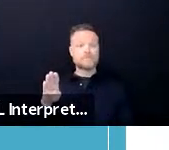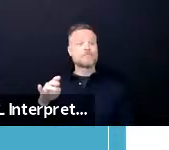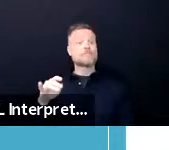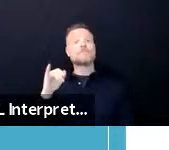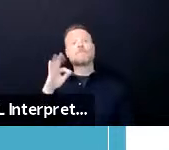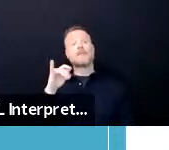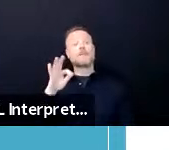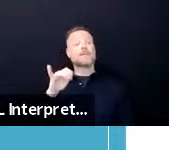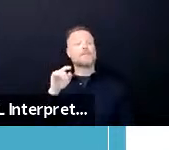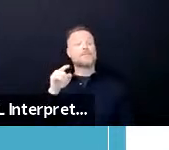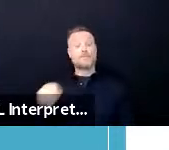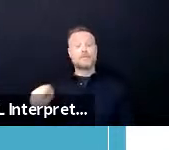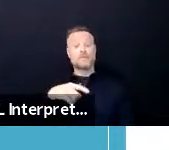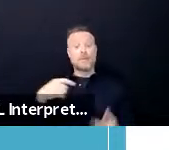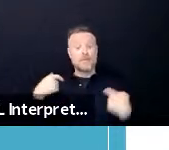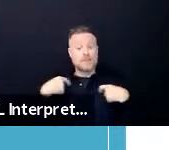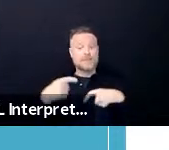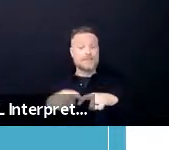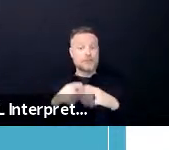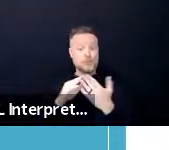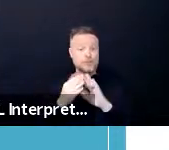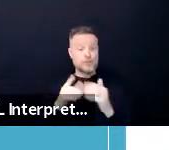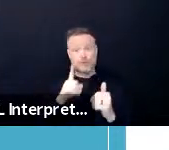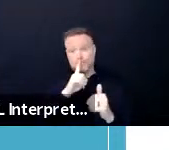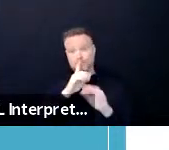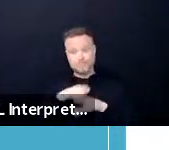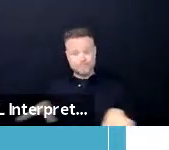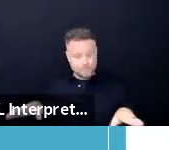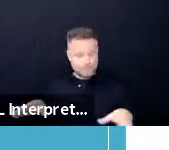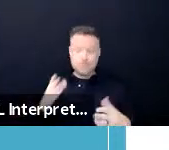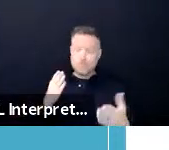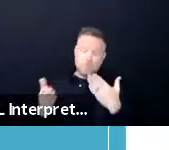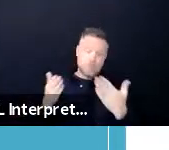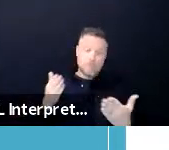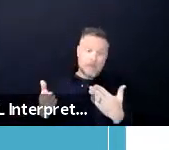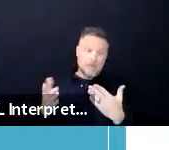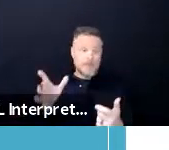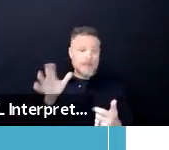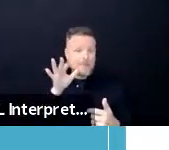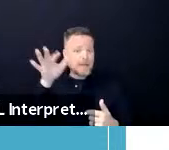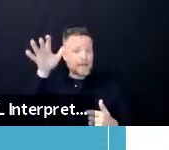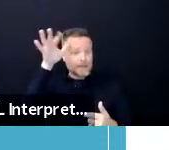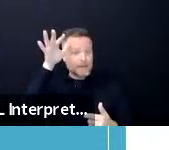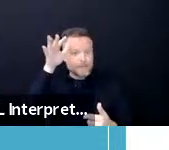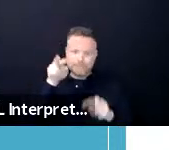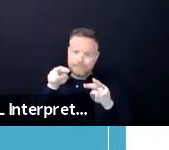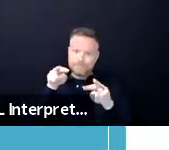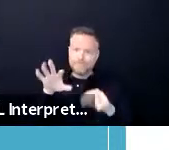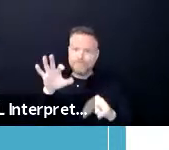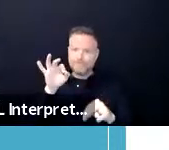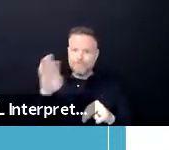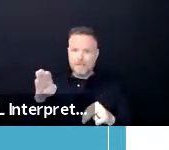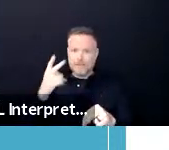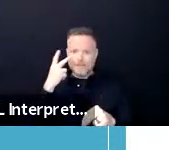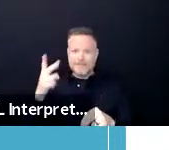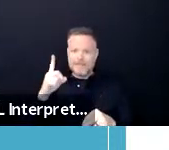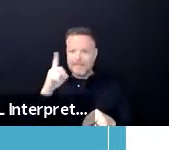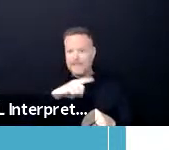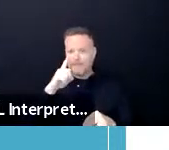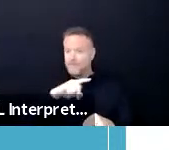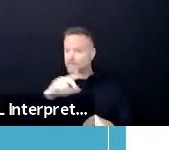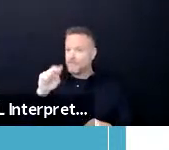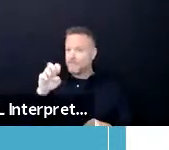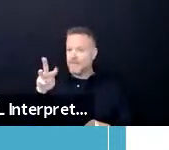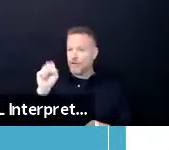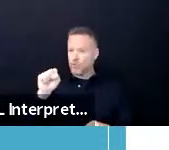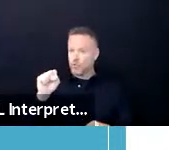much, or parents listened to Facebook. That's where the the fake news were spreading. We went there, and